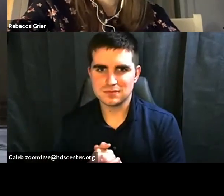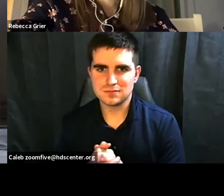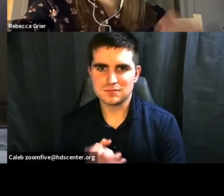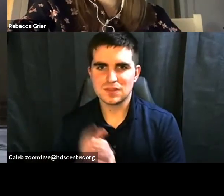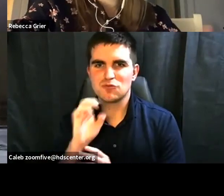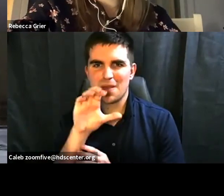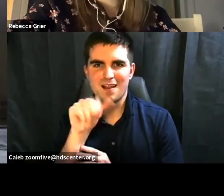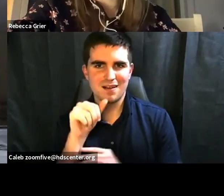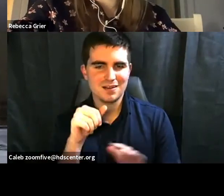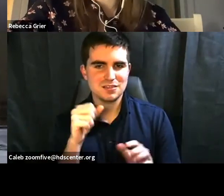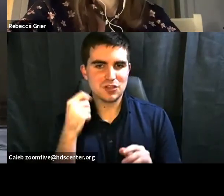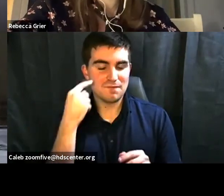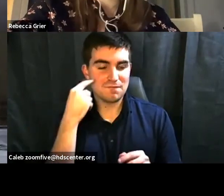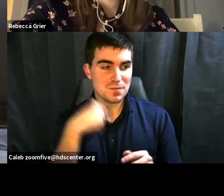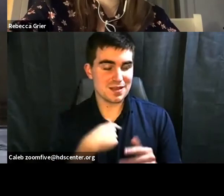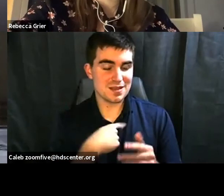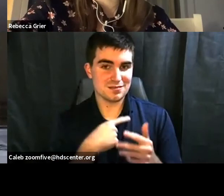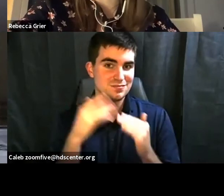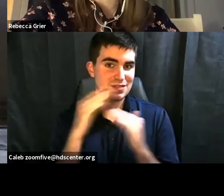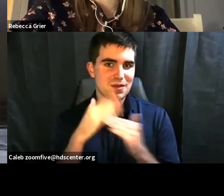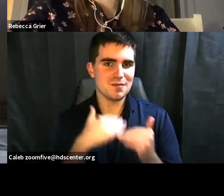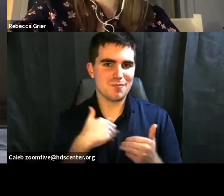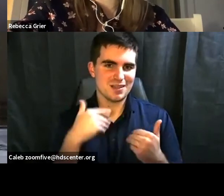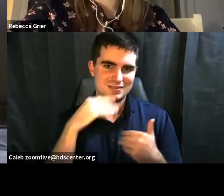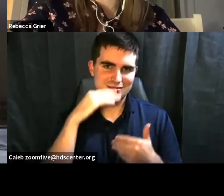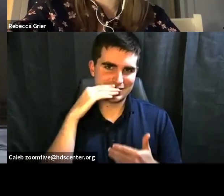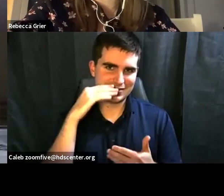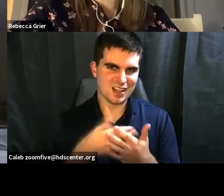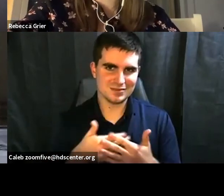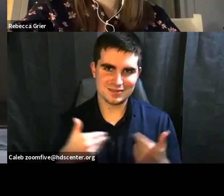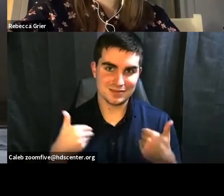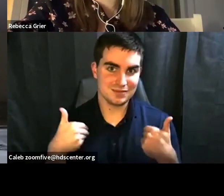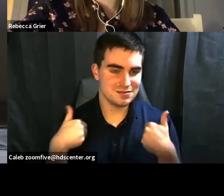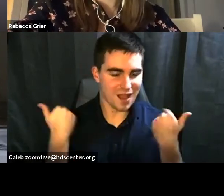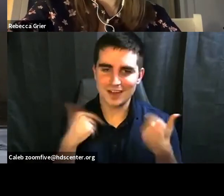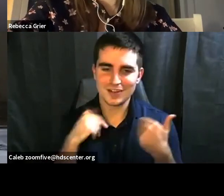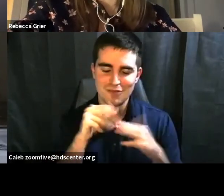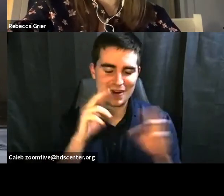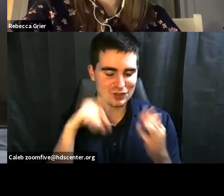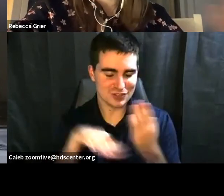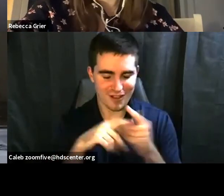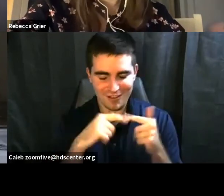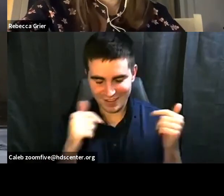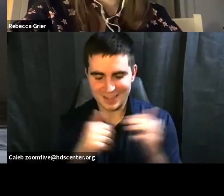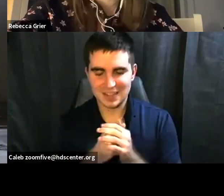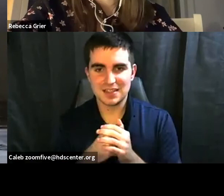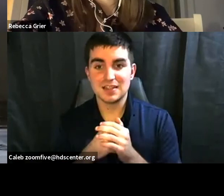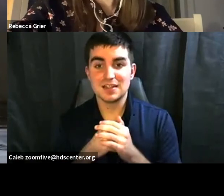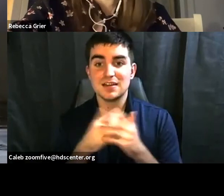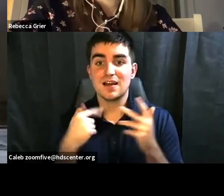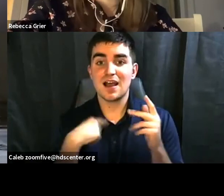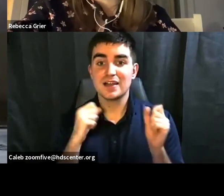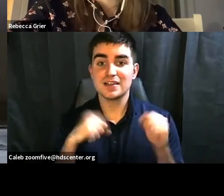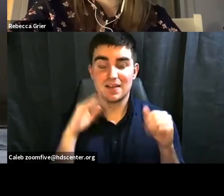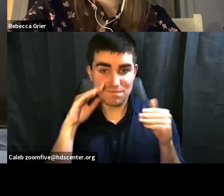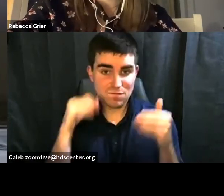So for me, the killer app, my son is much younger and not ready for soccer and such, is the fact that I can actually